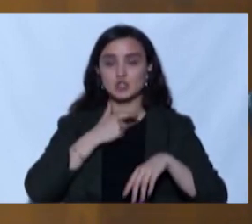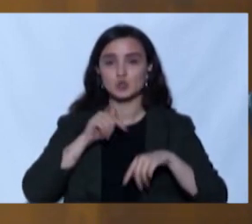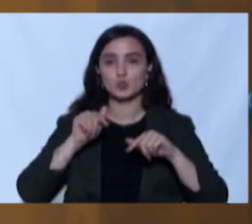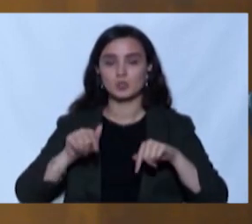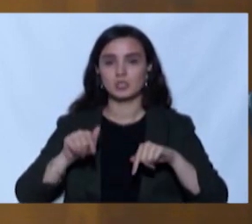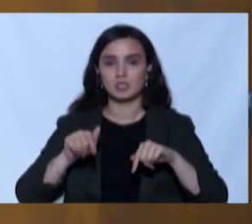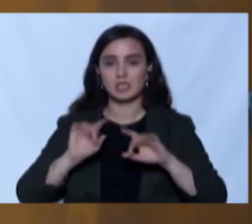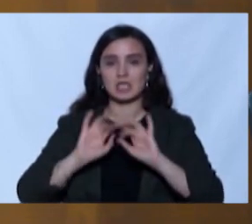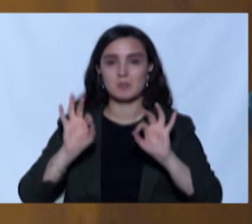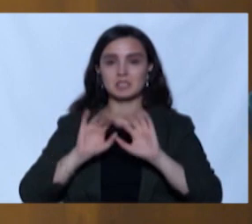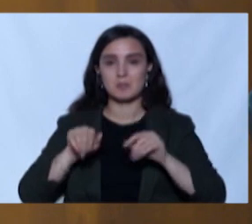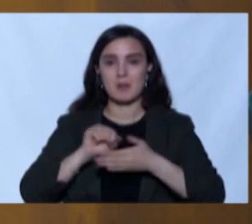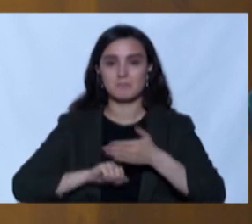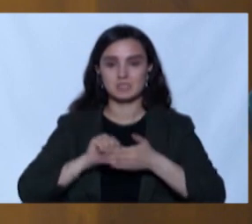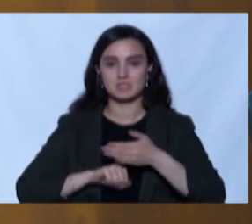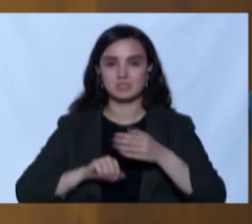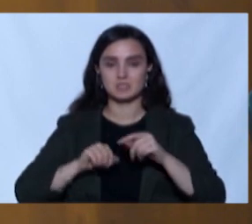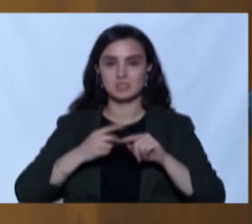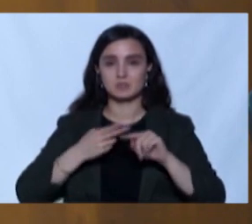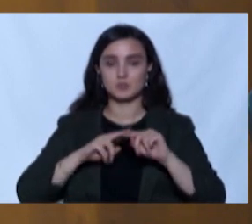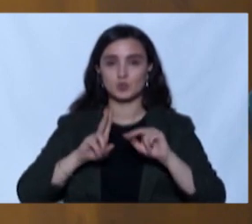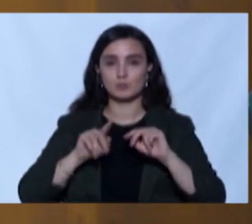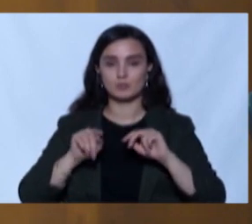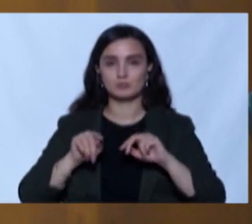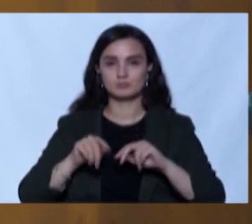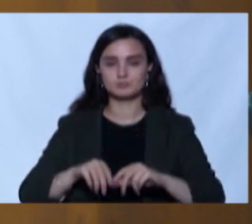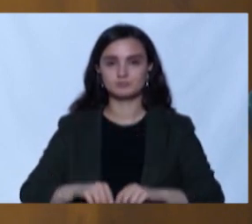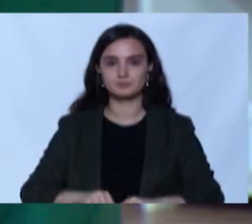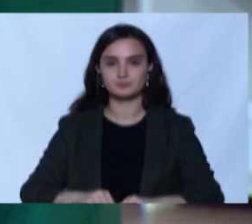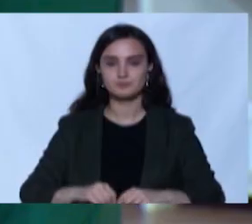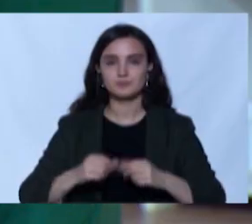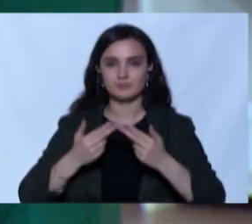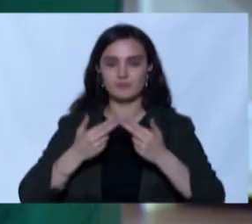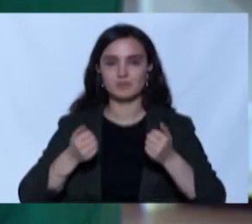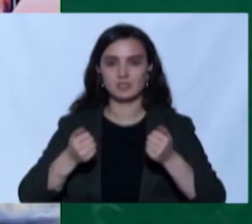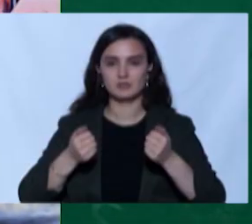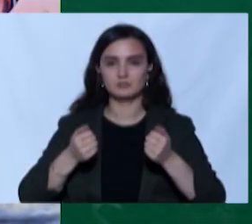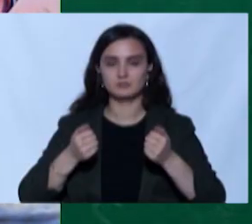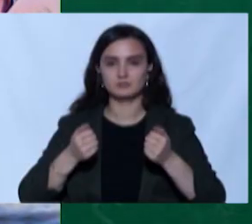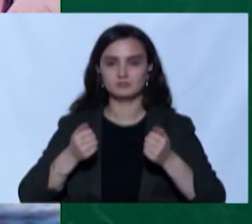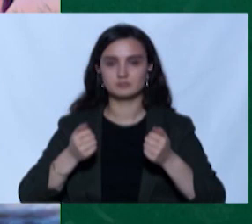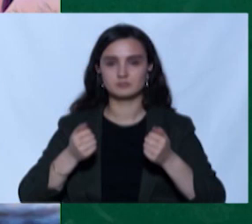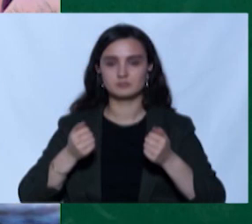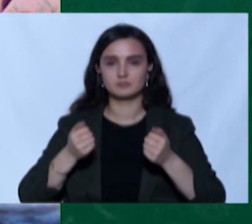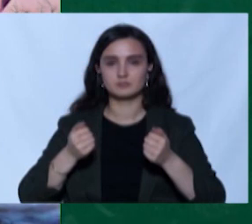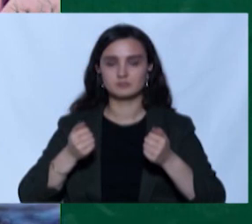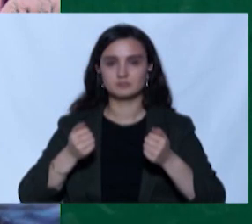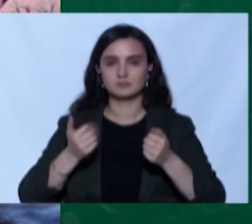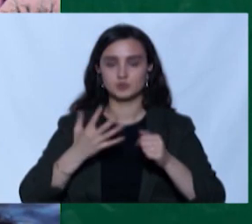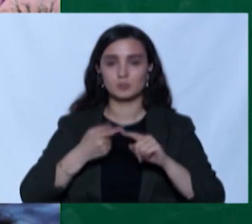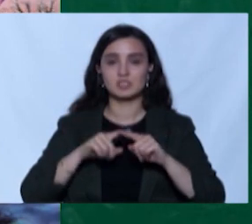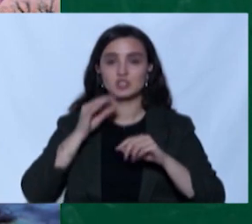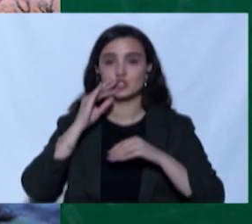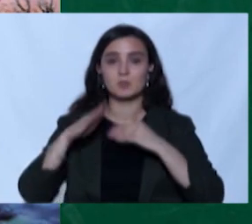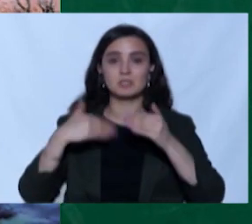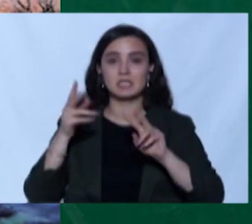that reason, because it doesn't go out of fashion. Absolutely. And which moves us on to the next